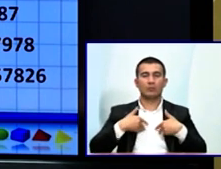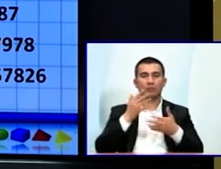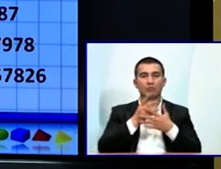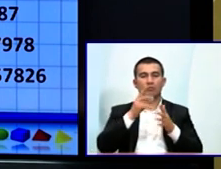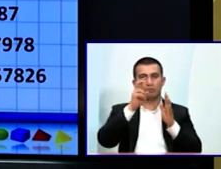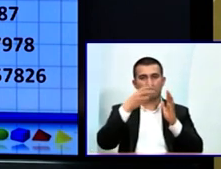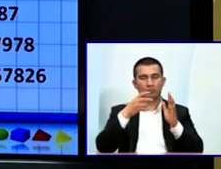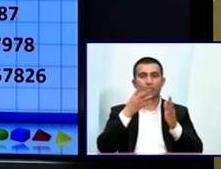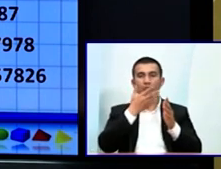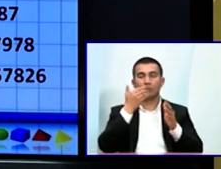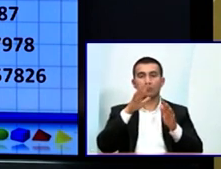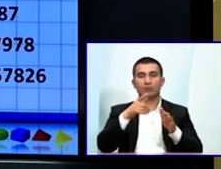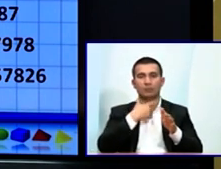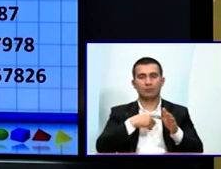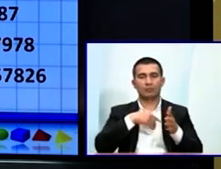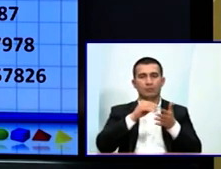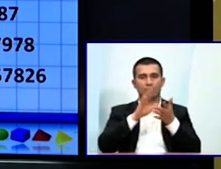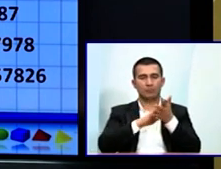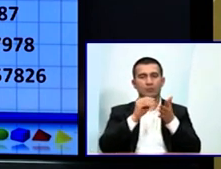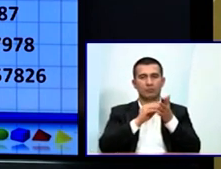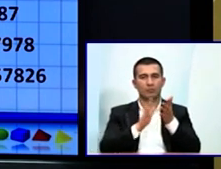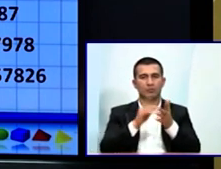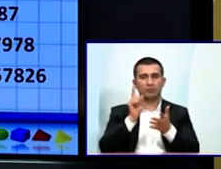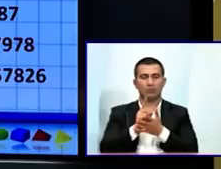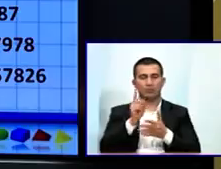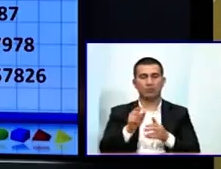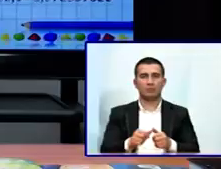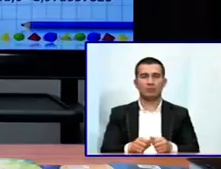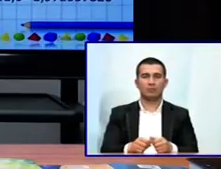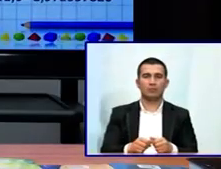butun yer yuzi aholisining doiraviy diagrammasini tuzing.